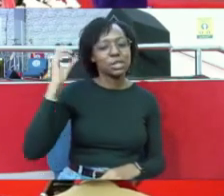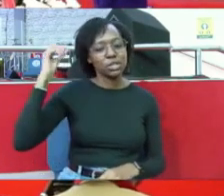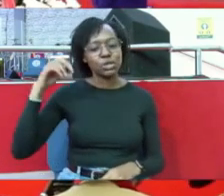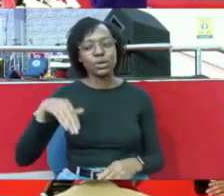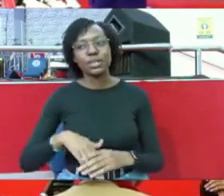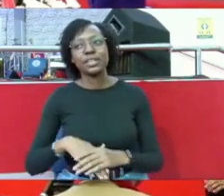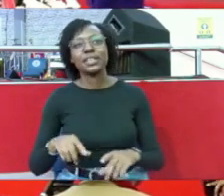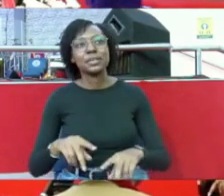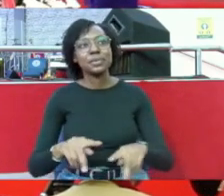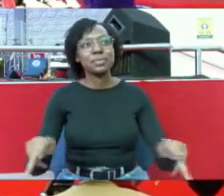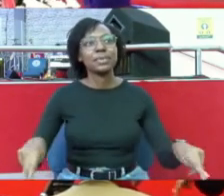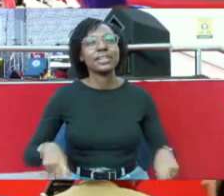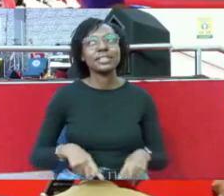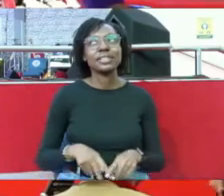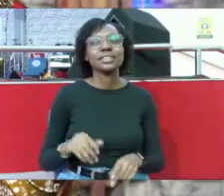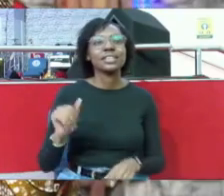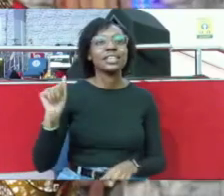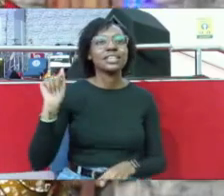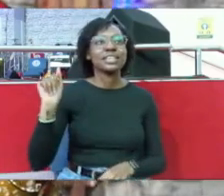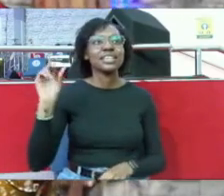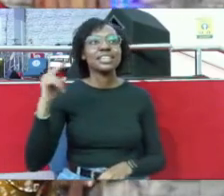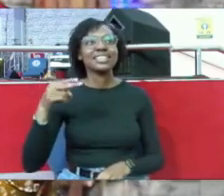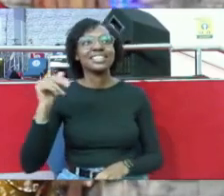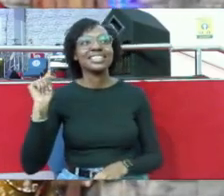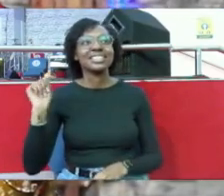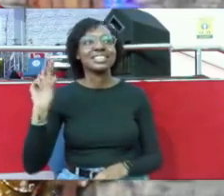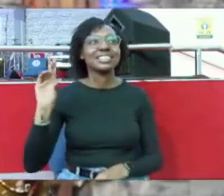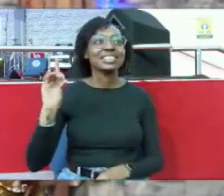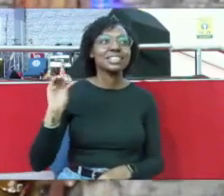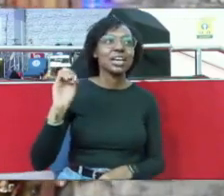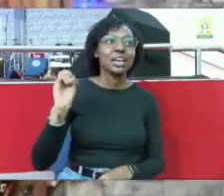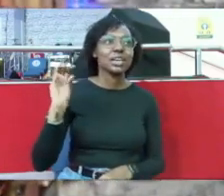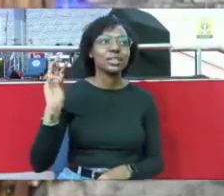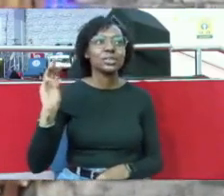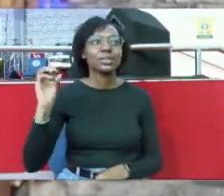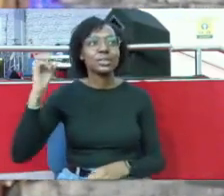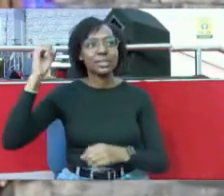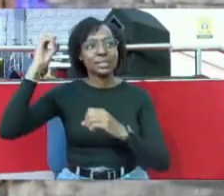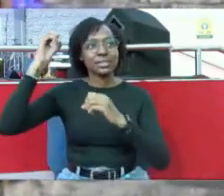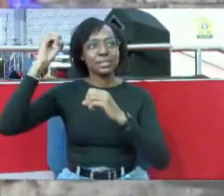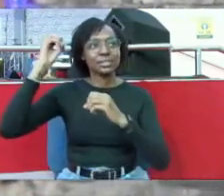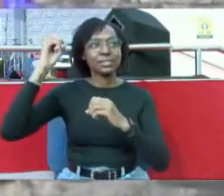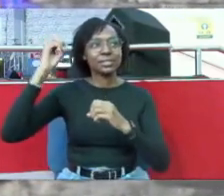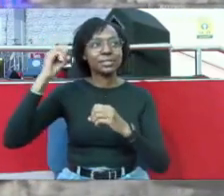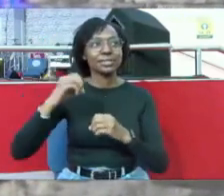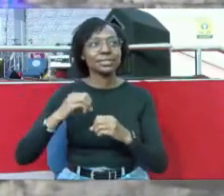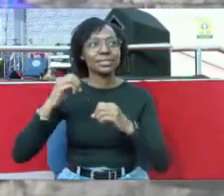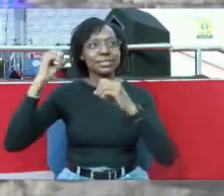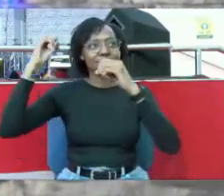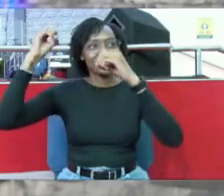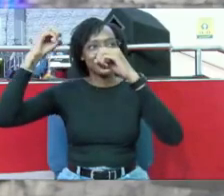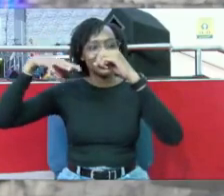dark. Nuru ikiweza kuwekwa kwenye kitu, kunakuwa na kivuli na kinakuanga kitu